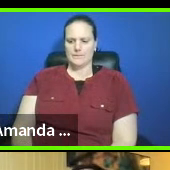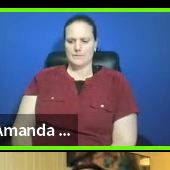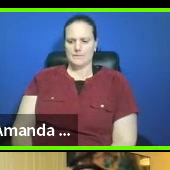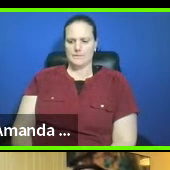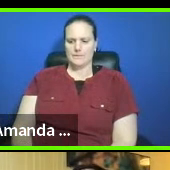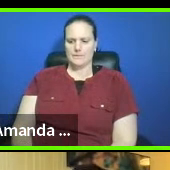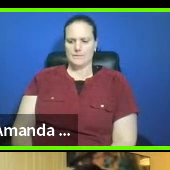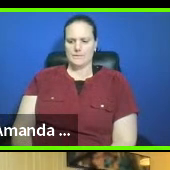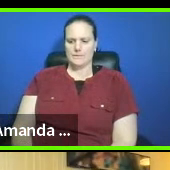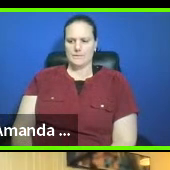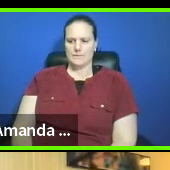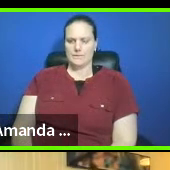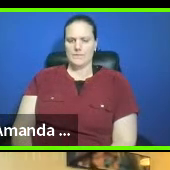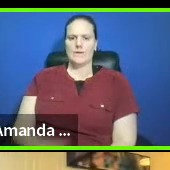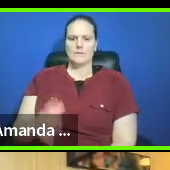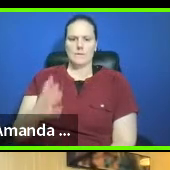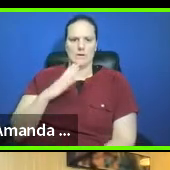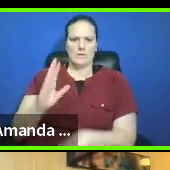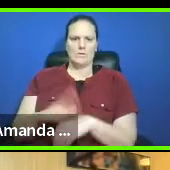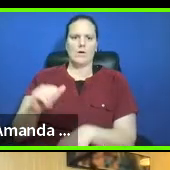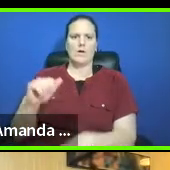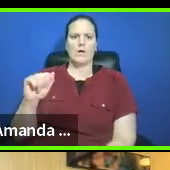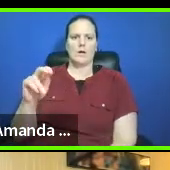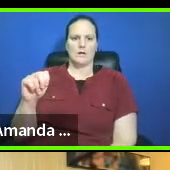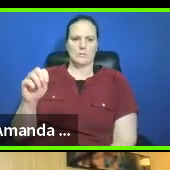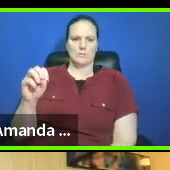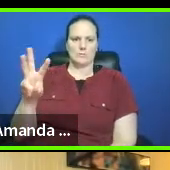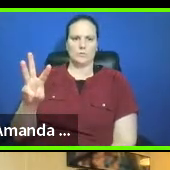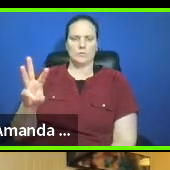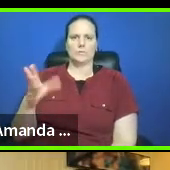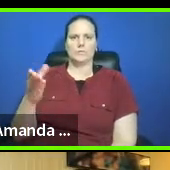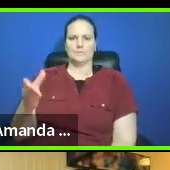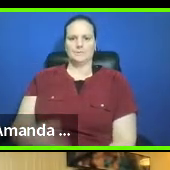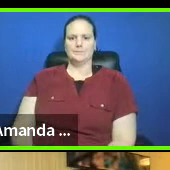All right. Well, I'll call on Andrew then.